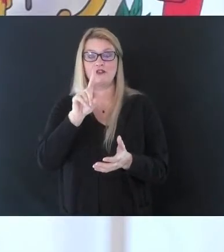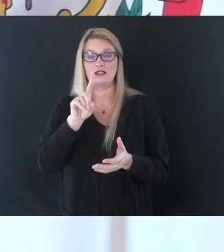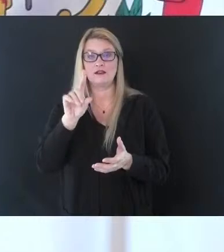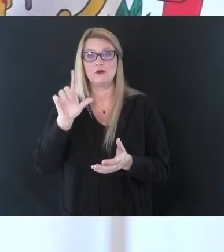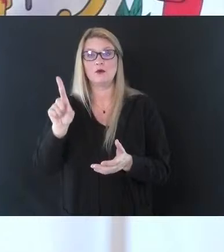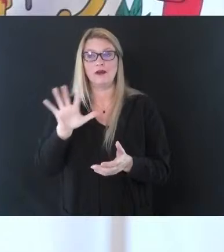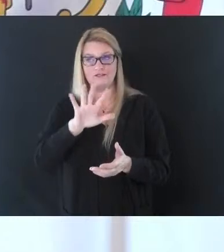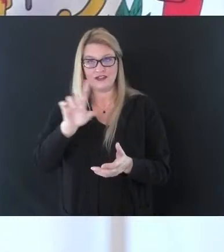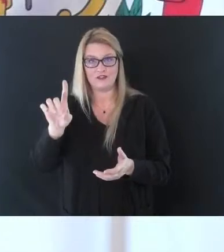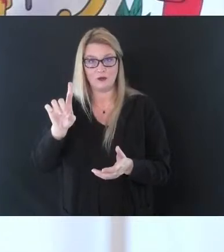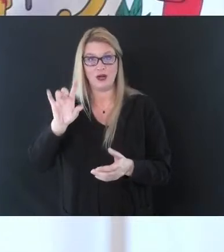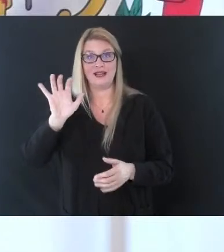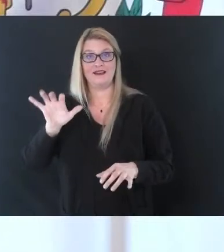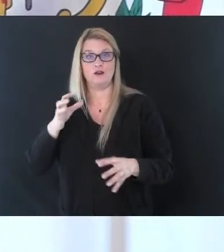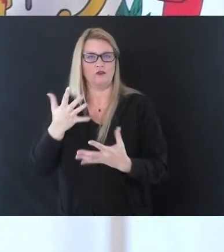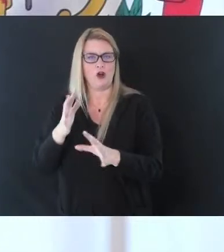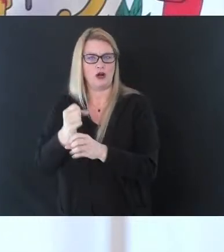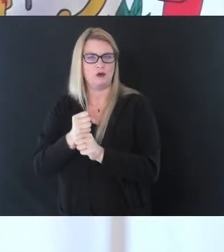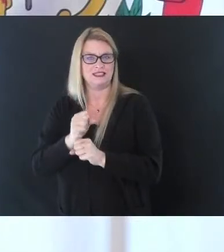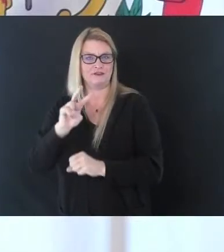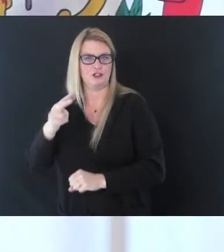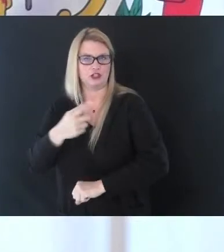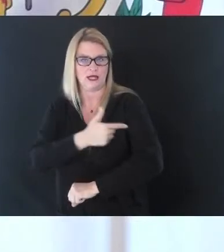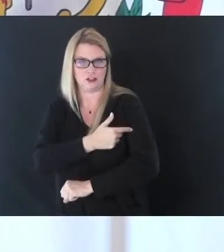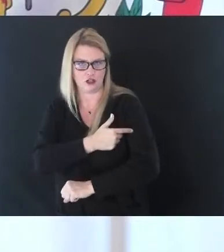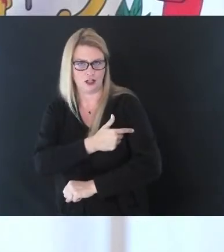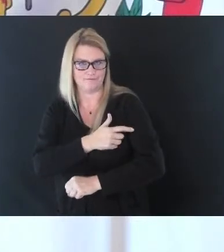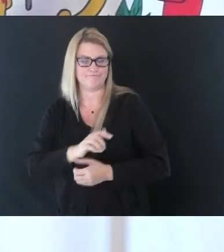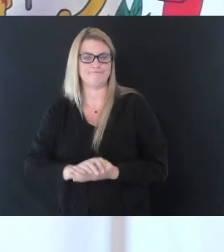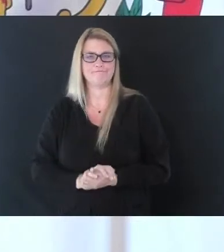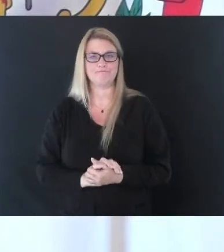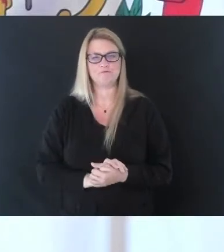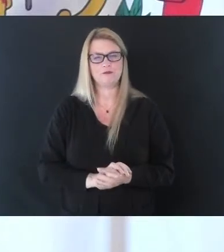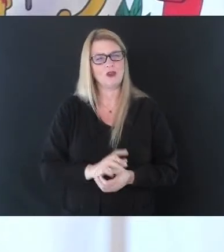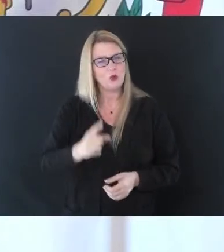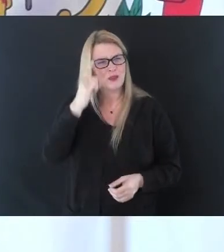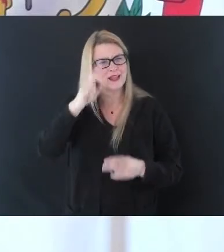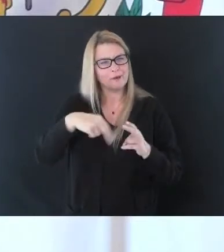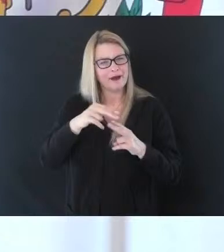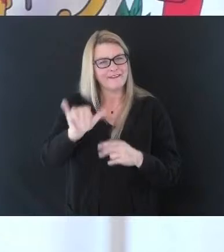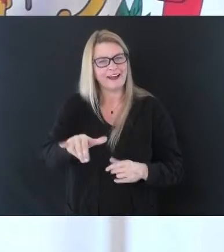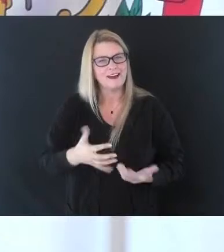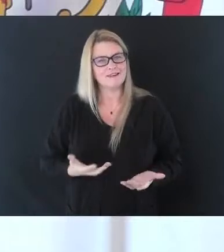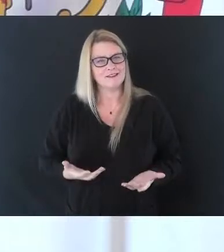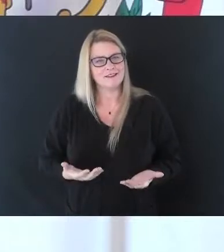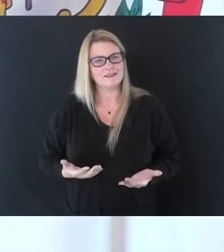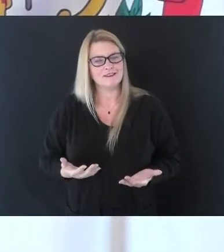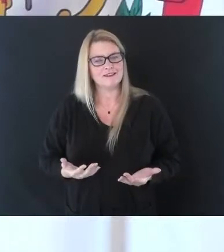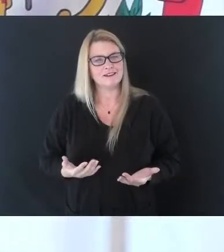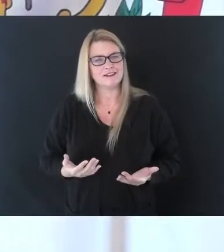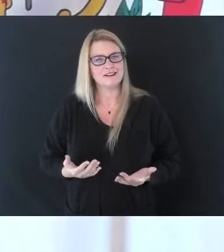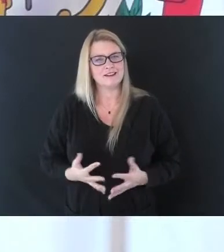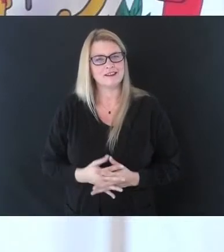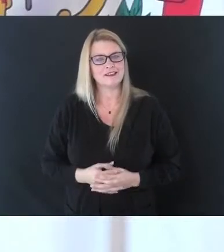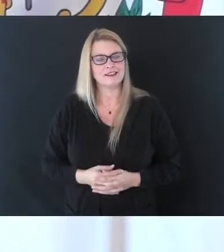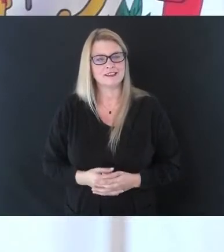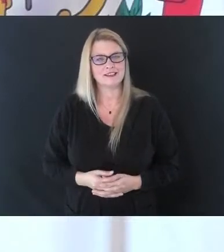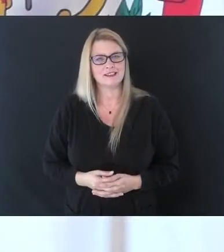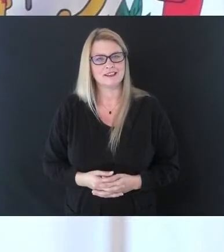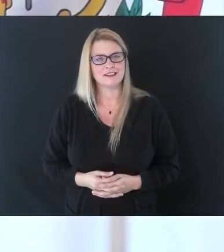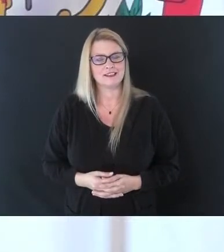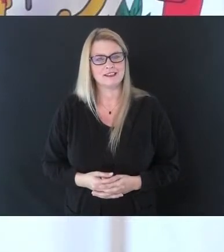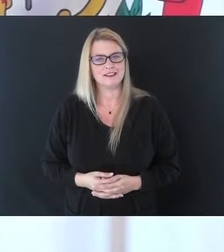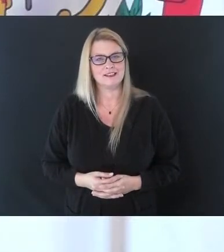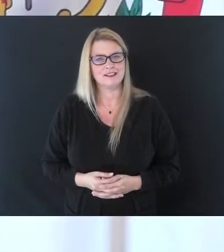16,951 that have received their second shot as well also. Now just think about that just 1 second. You know, here